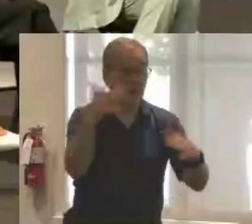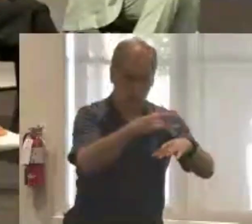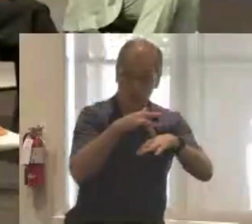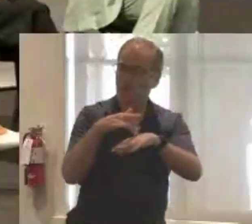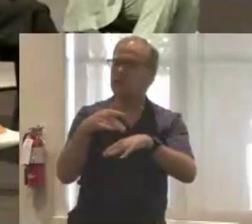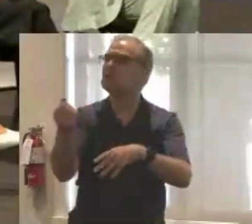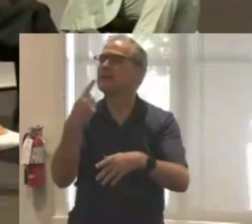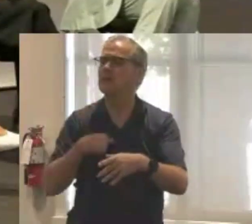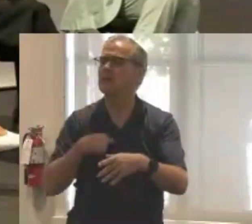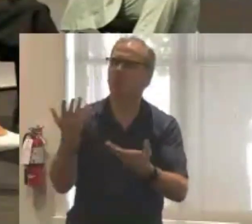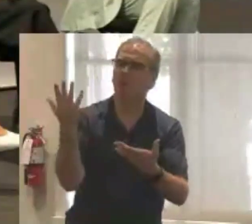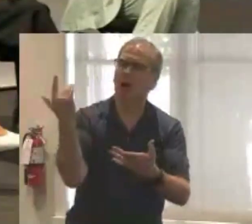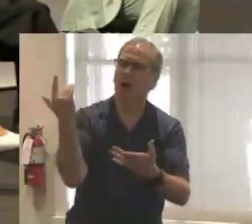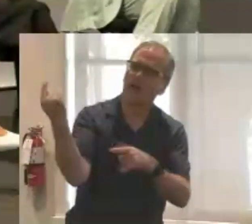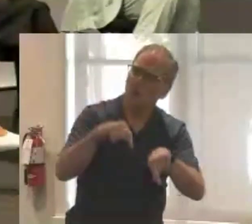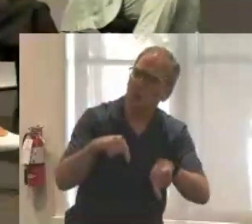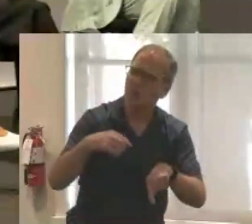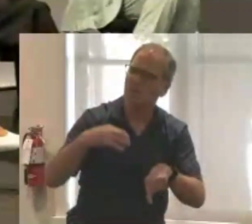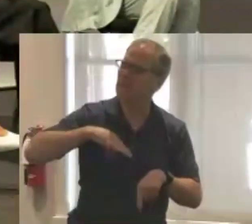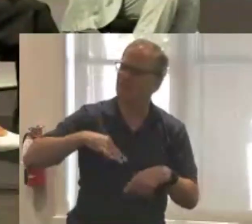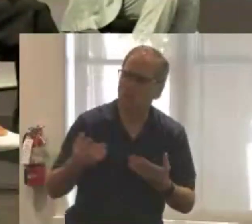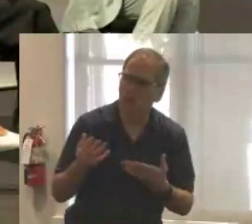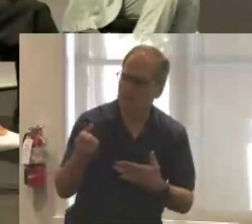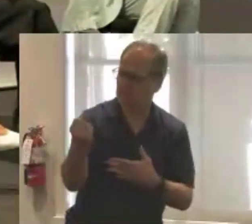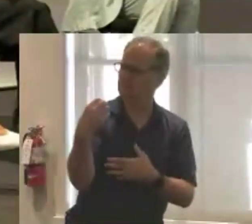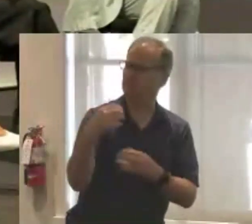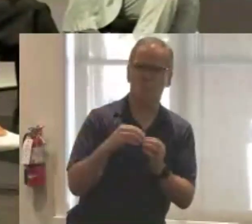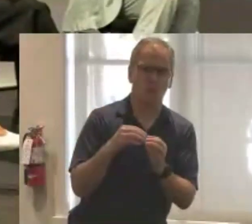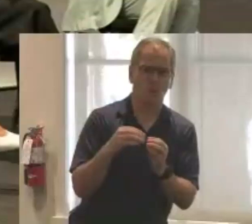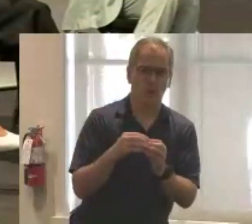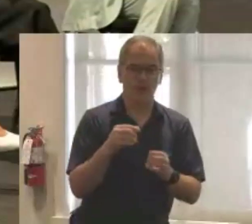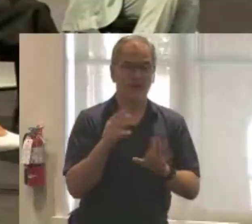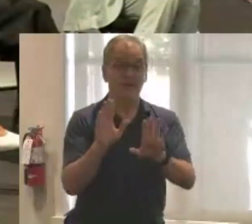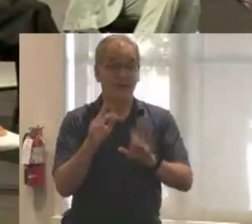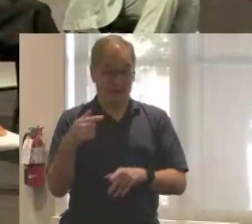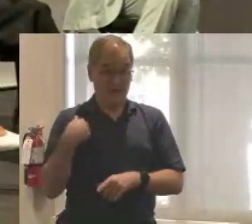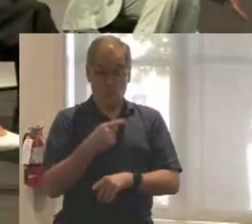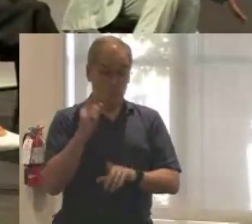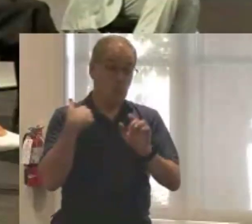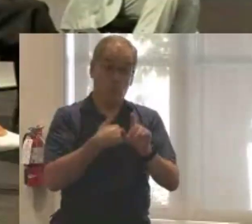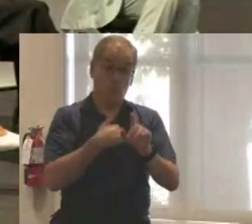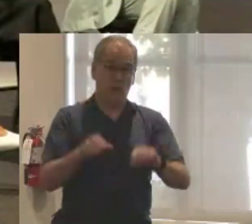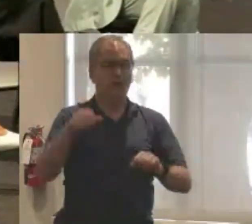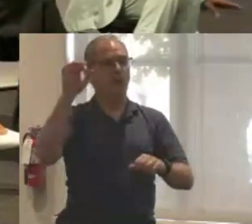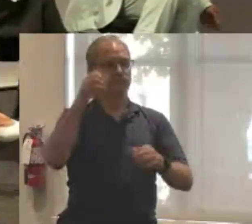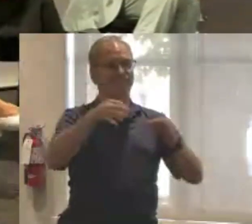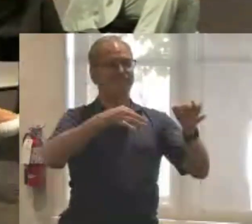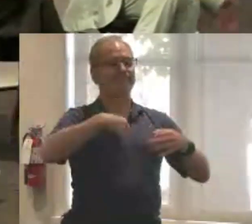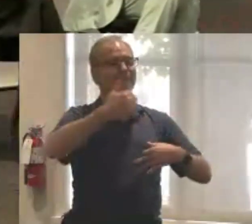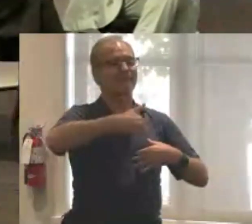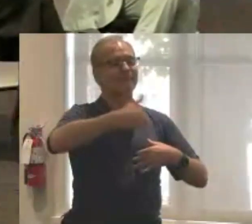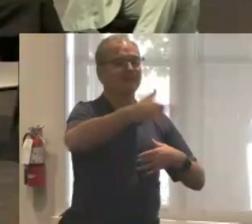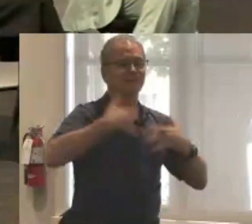was the benefit of that? What did you really get out of it, more than just describing it and saying this would be good to attend? So that's been helpful